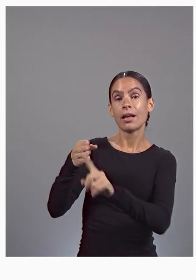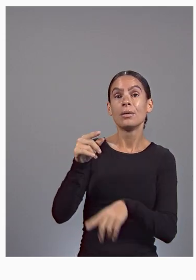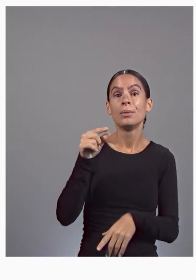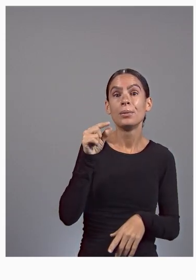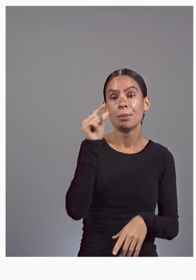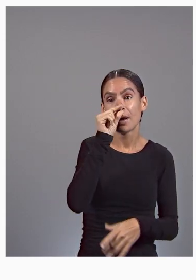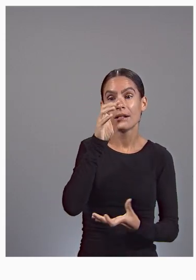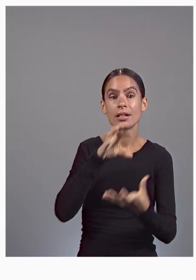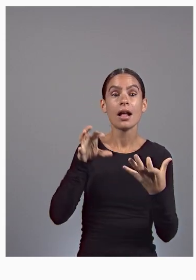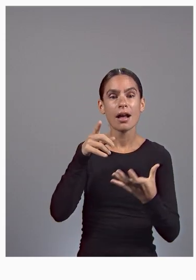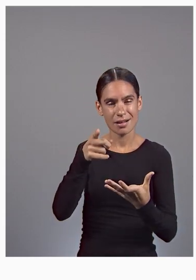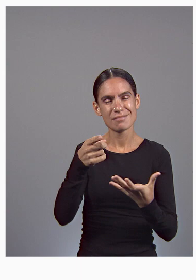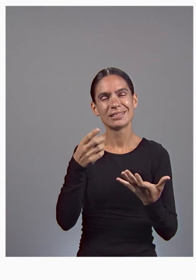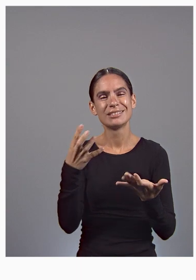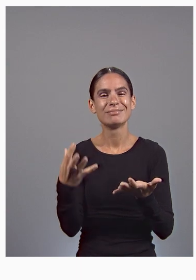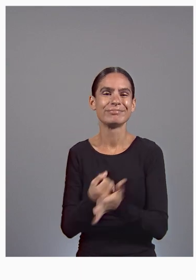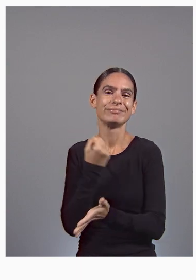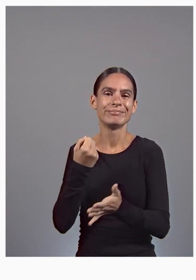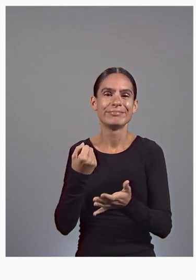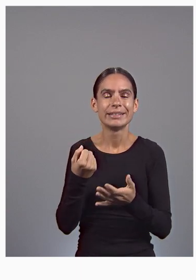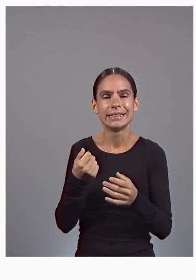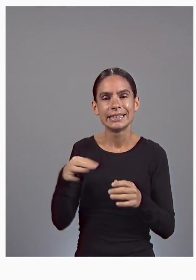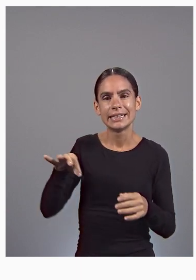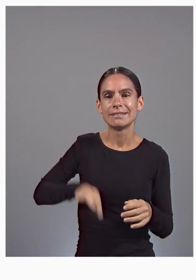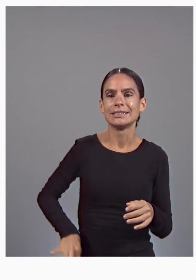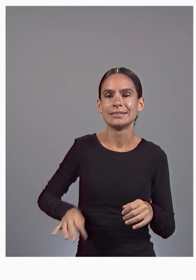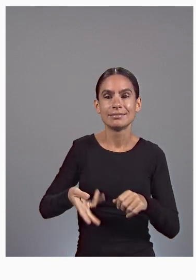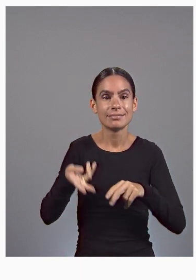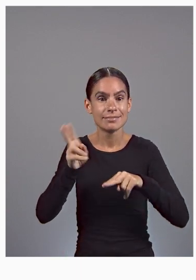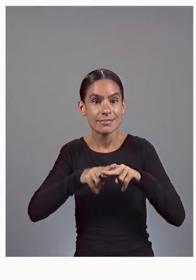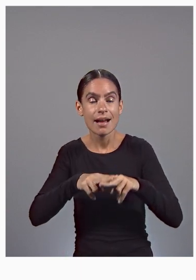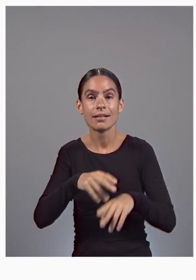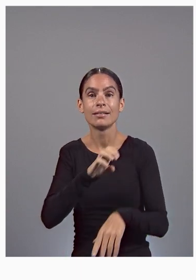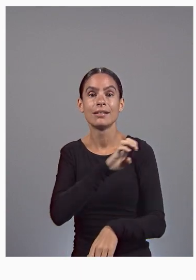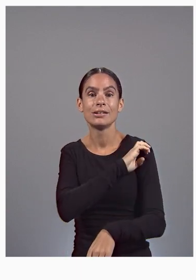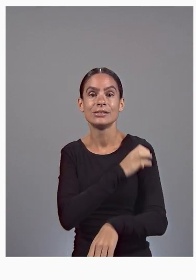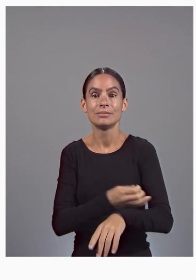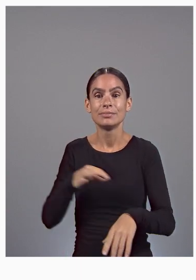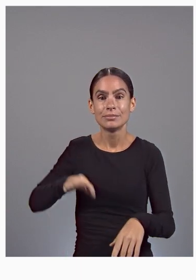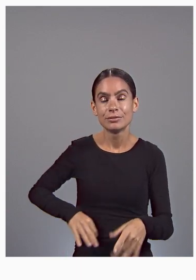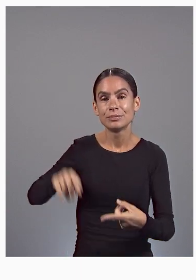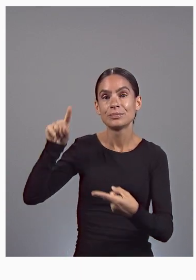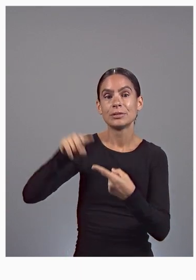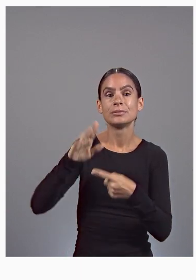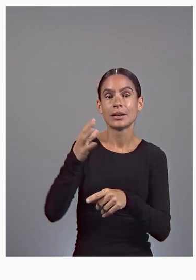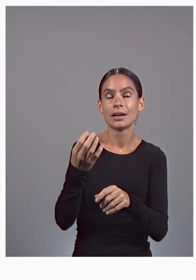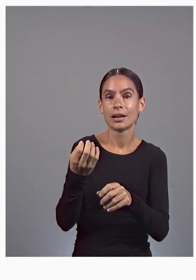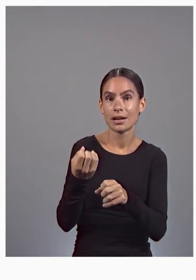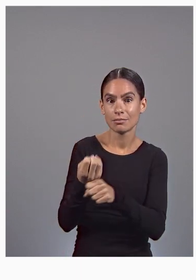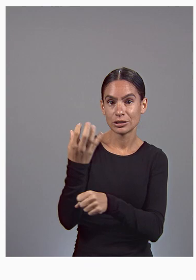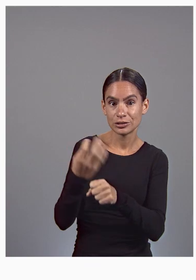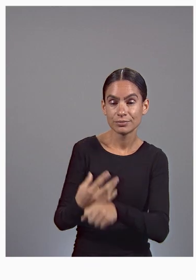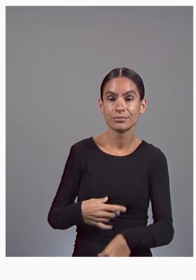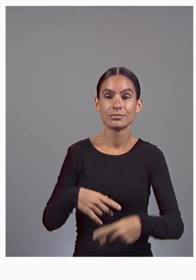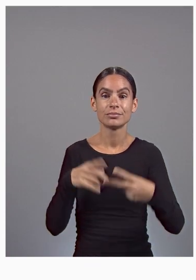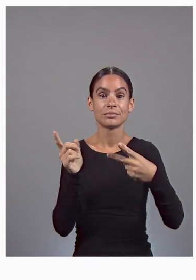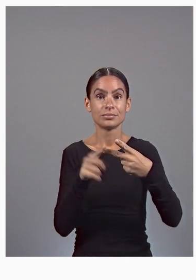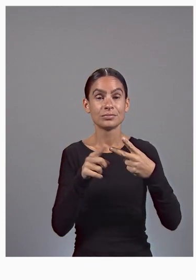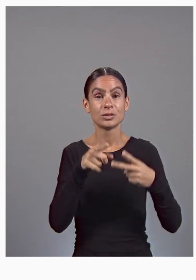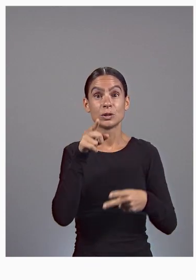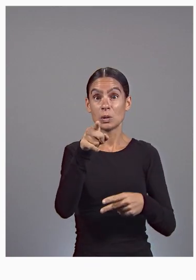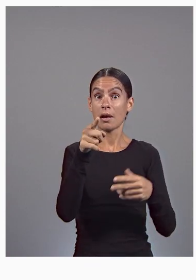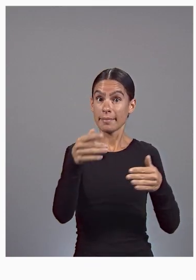the efficiency gains and energy benefits to reduce your emissions. Two, when you build on the